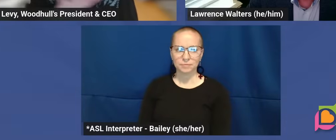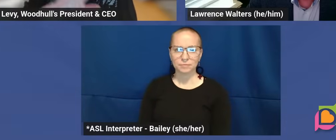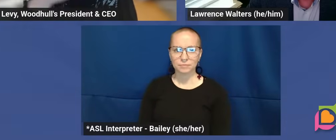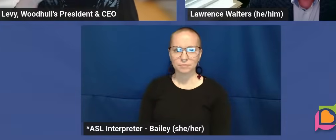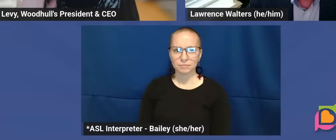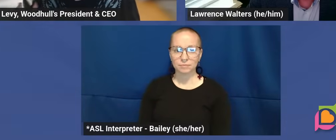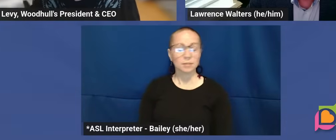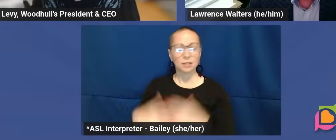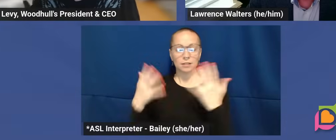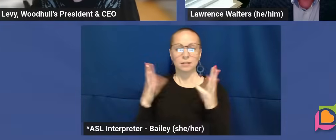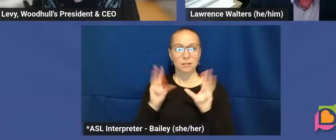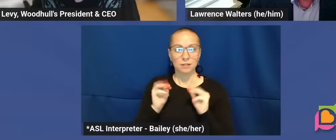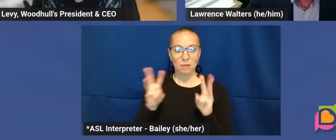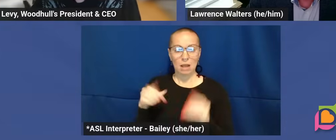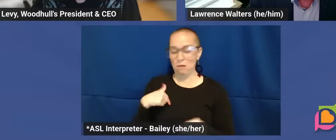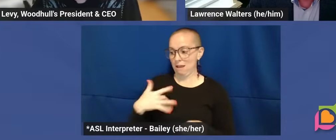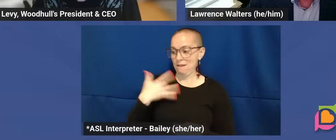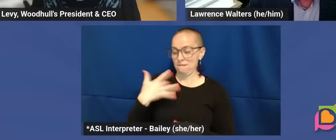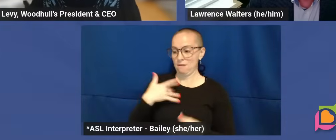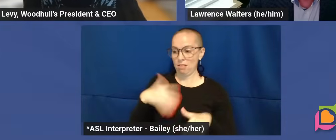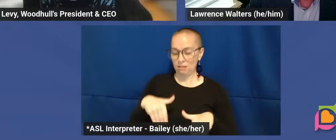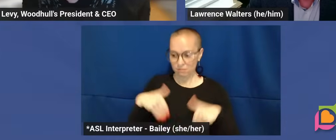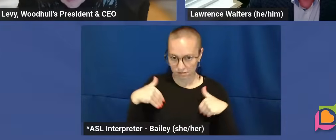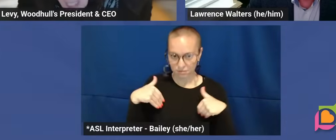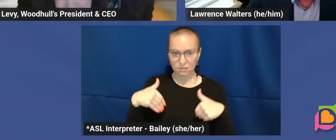Well, you brought me to a complete stop with that